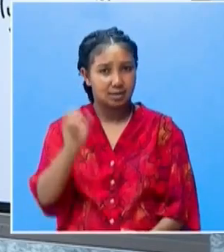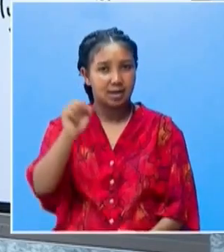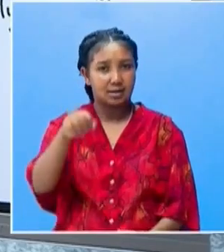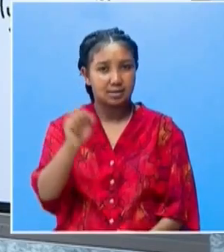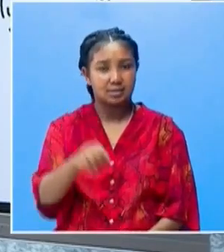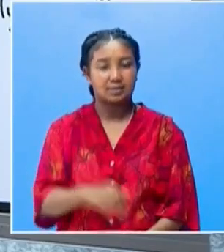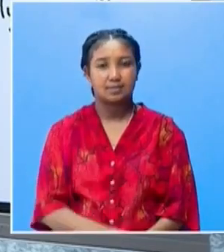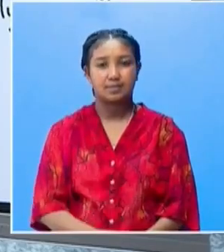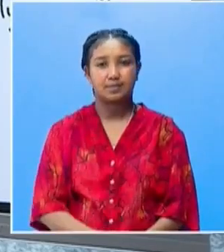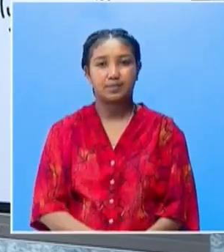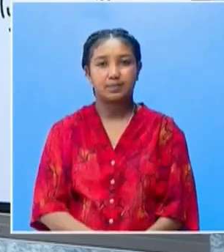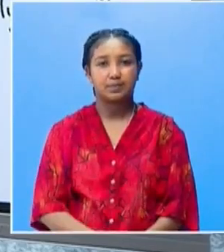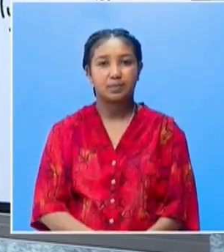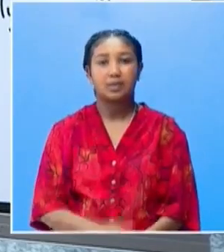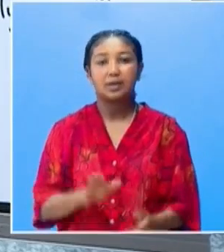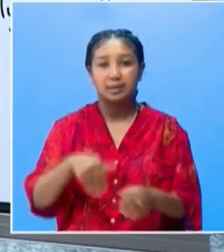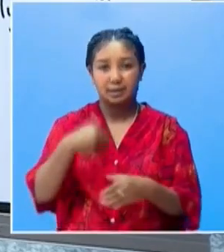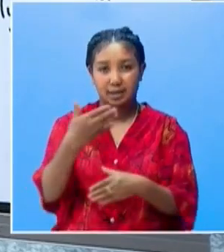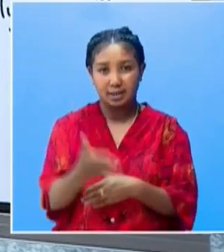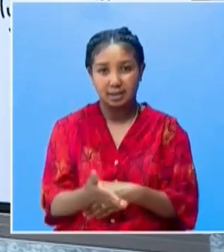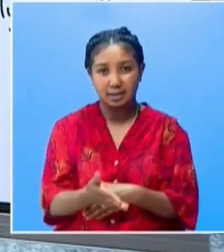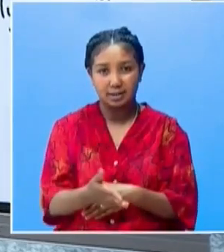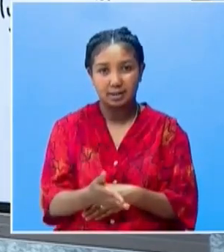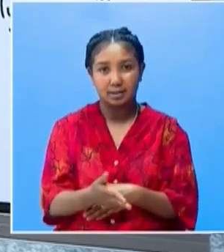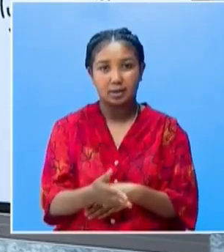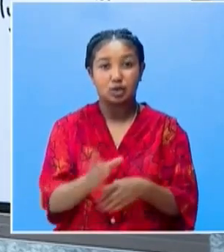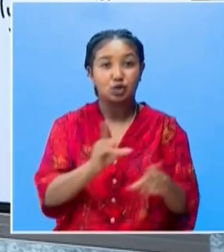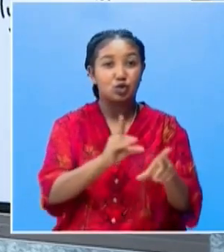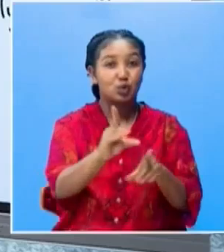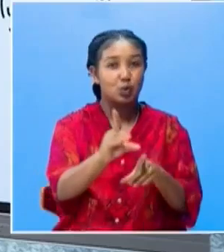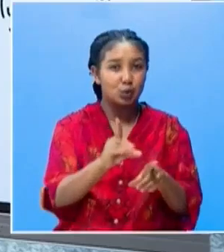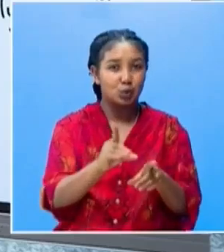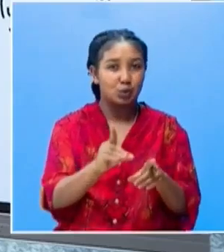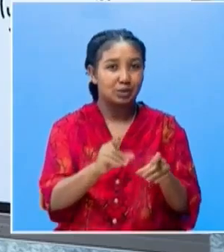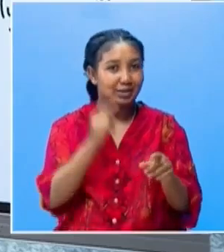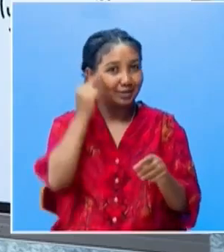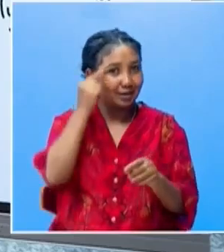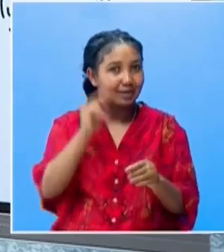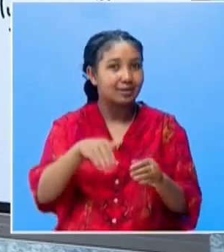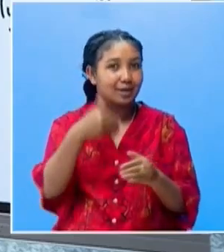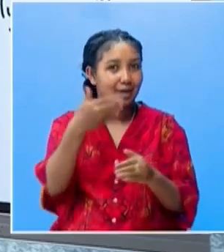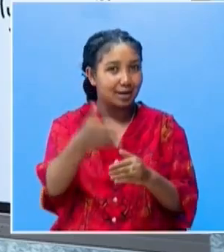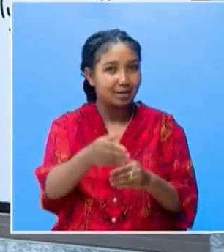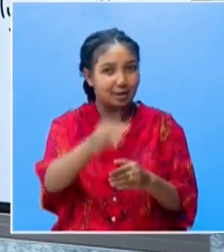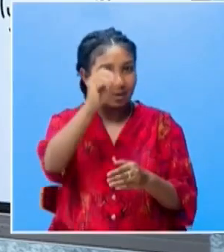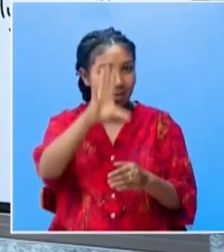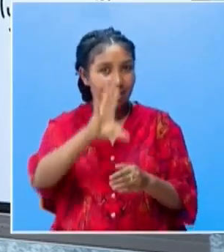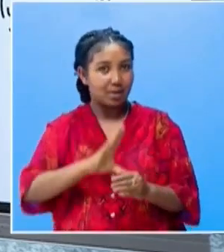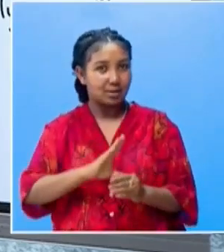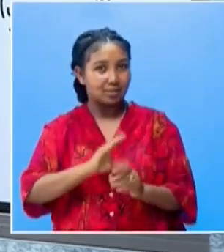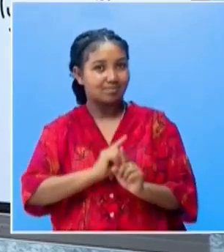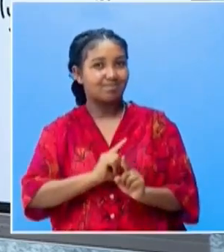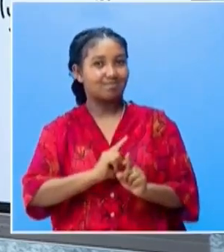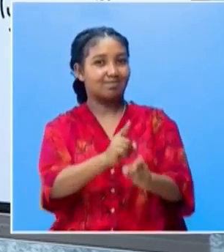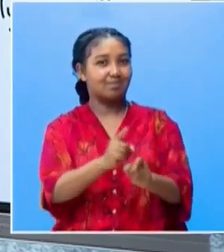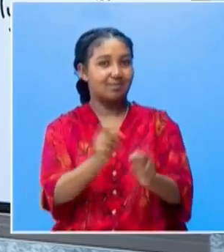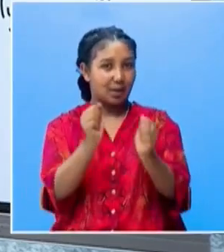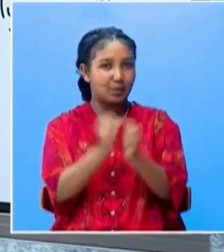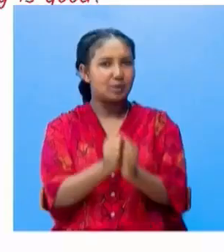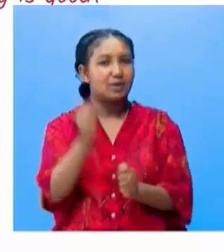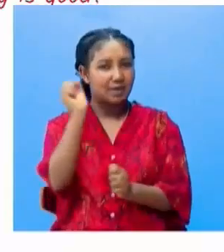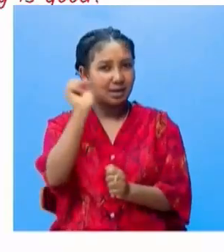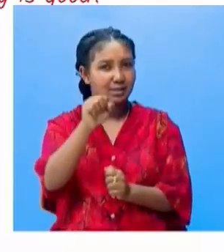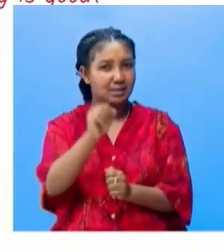Yes. Then, since you say, do you think, then the person could possibly say,